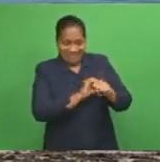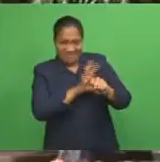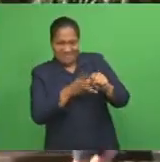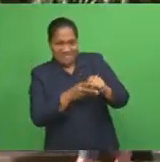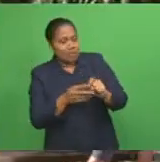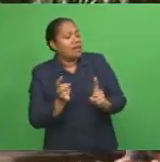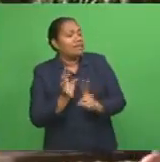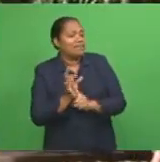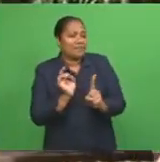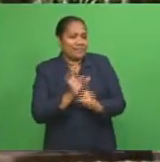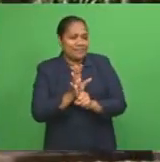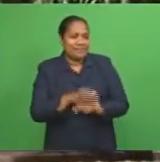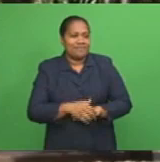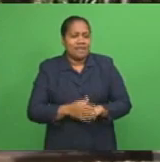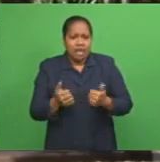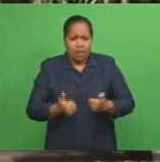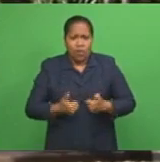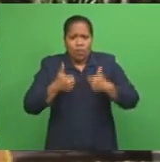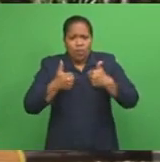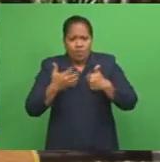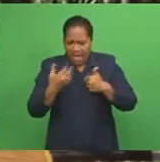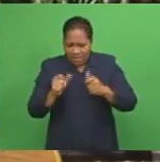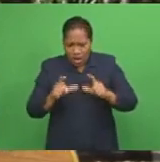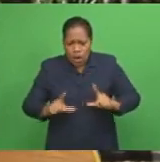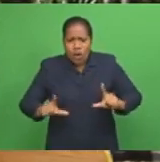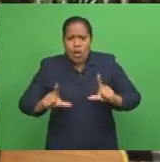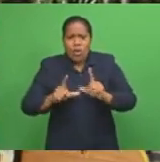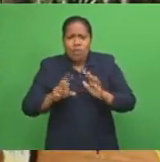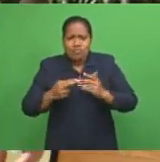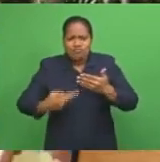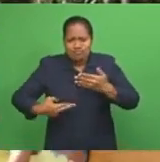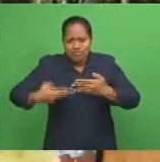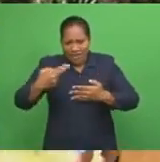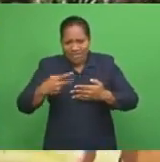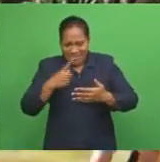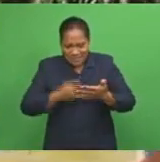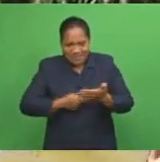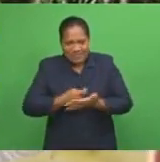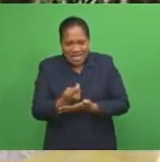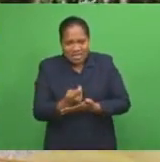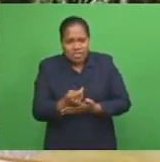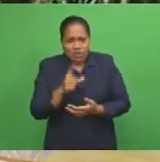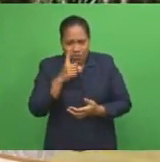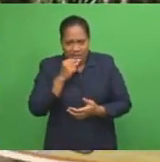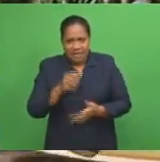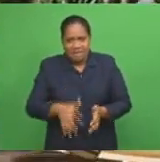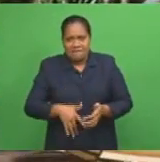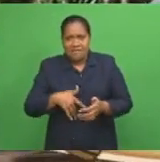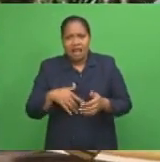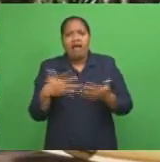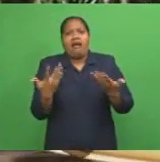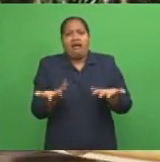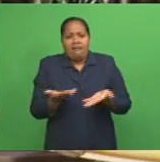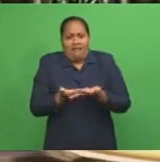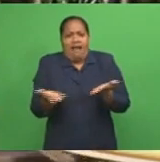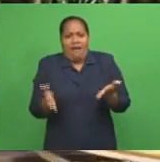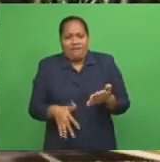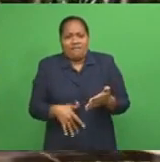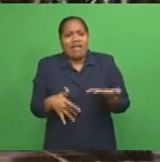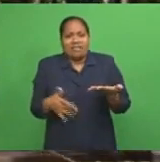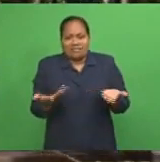vital. It's good that we have this local rates so we can get a taste of what it feels like to be in our own home. I mean in